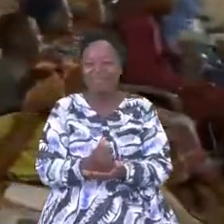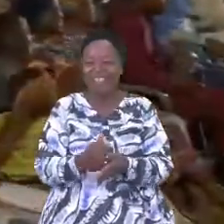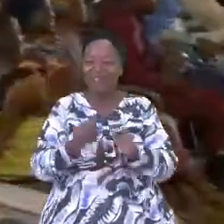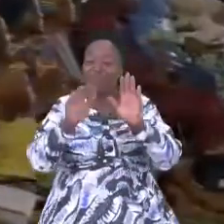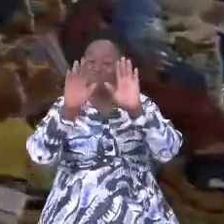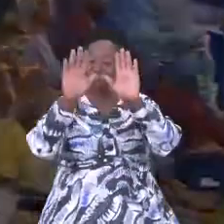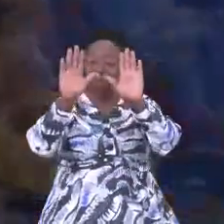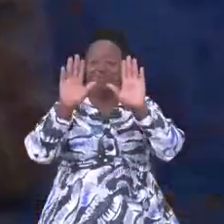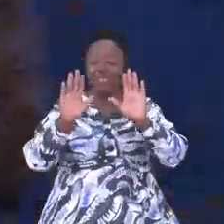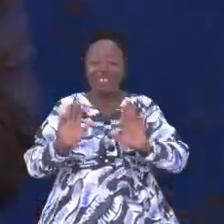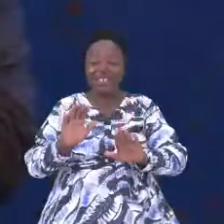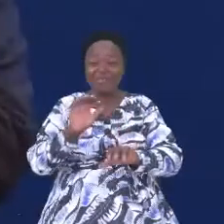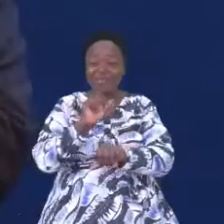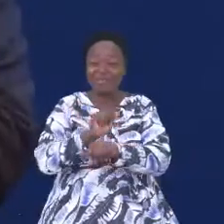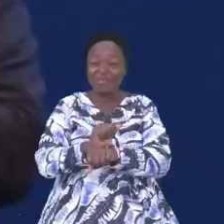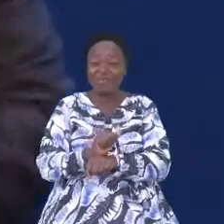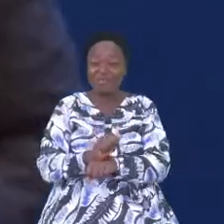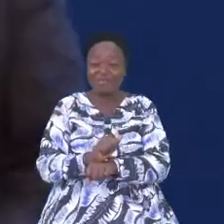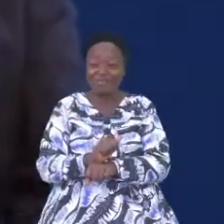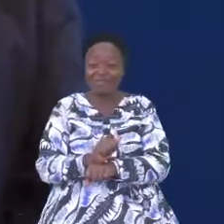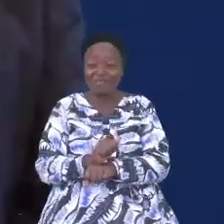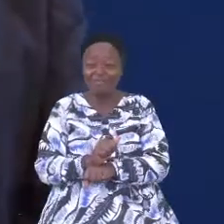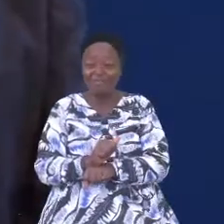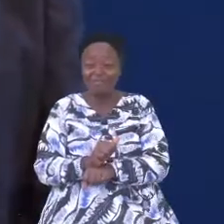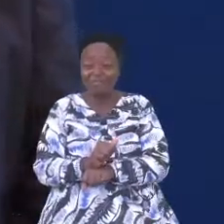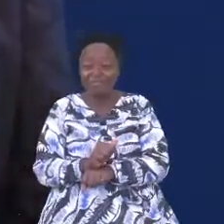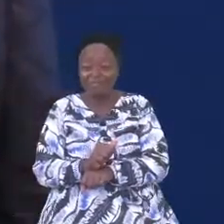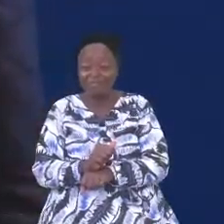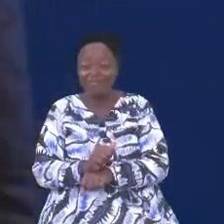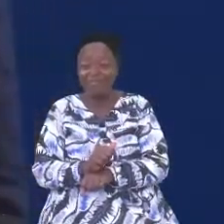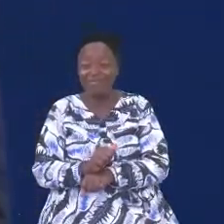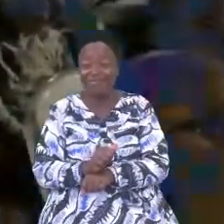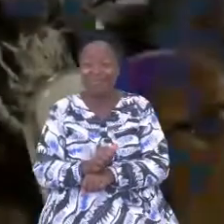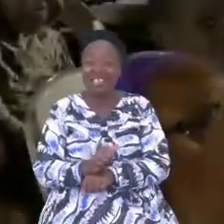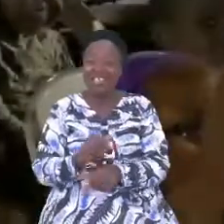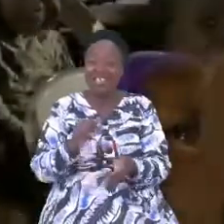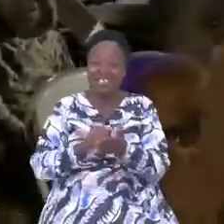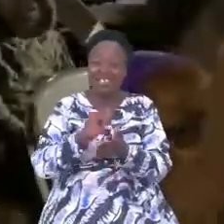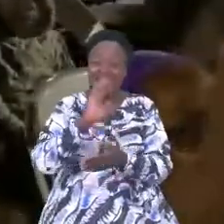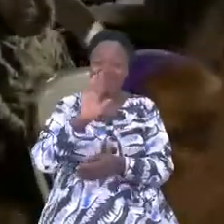Miracle of mercy. It's your turn tonight.